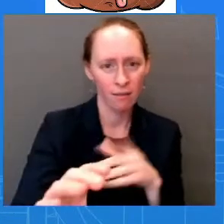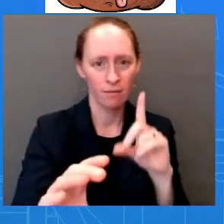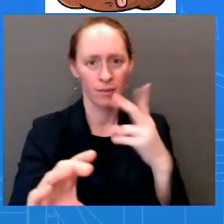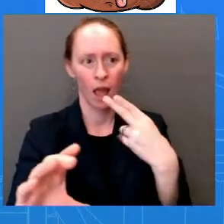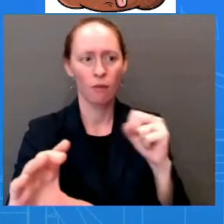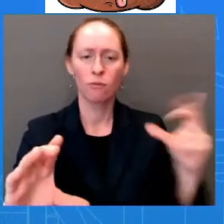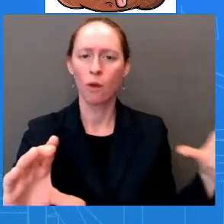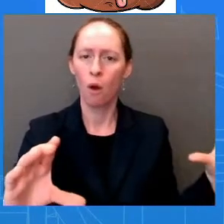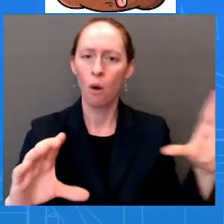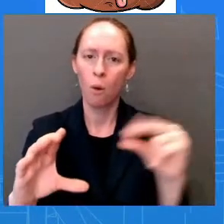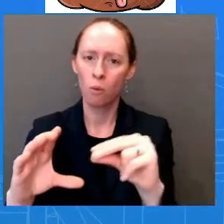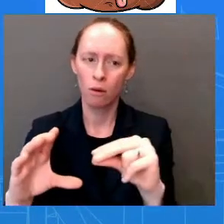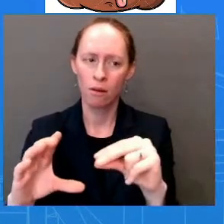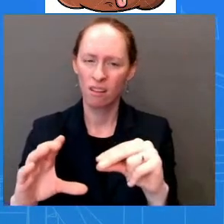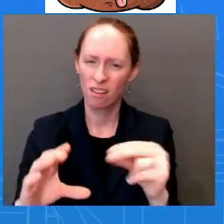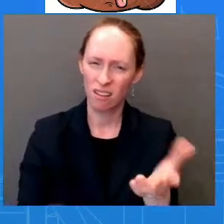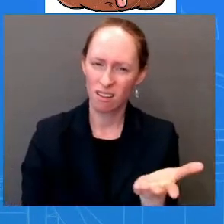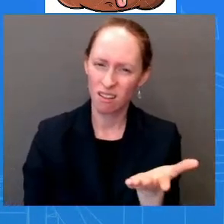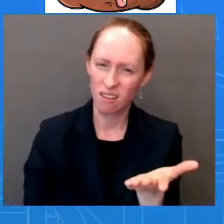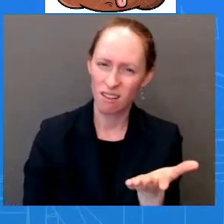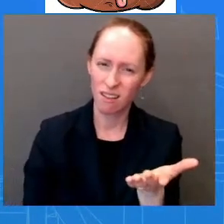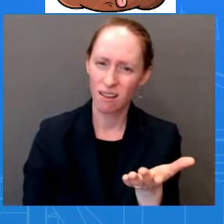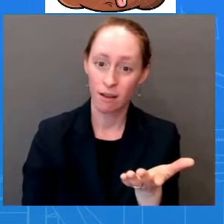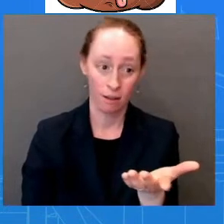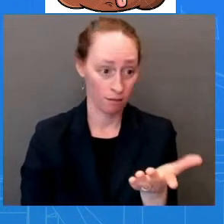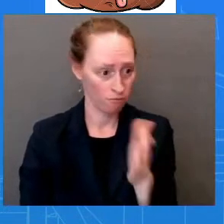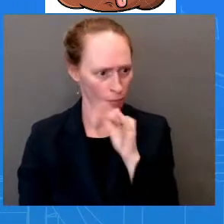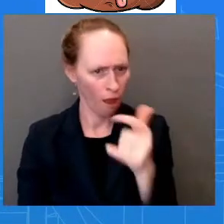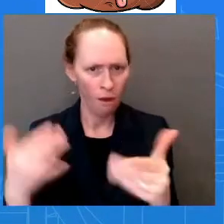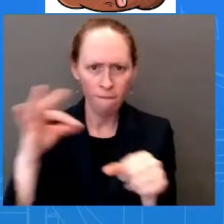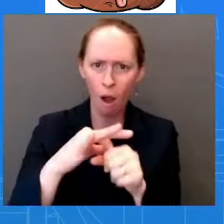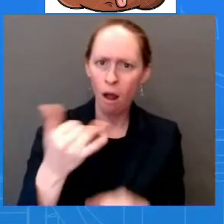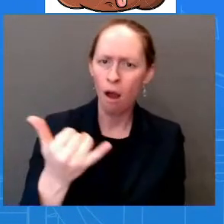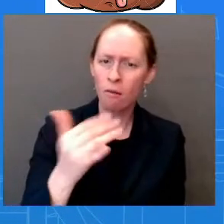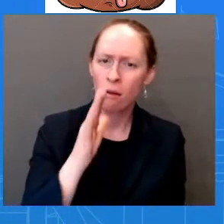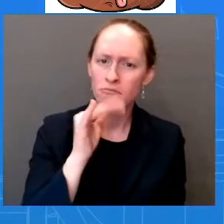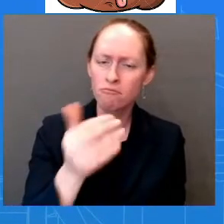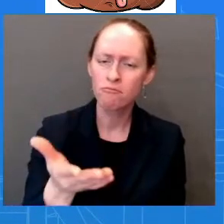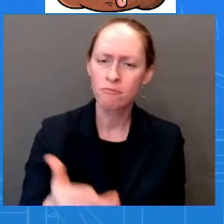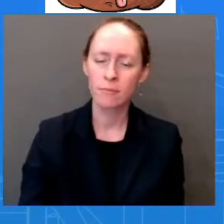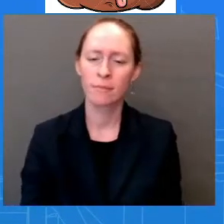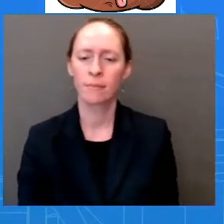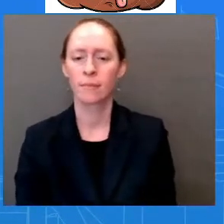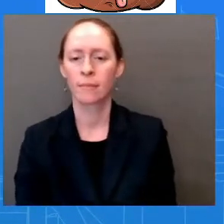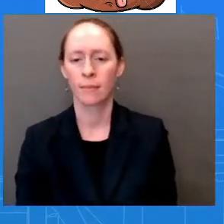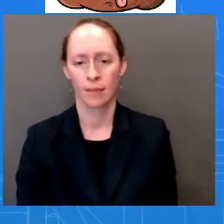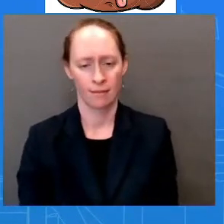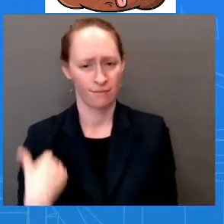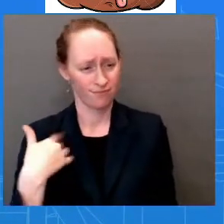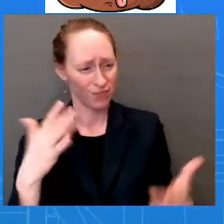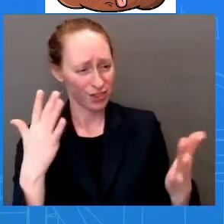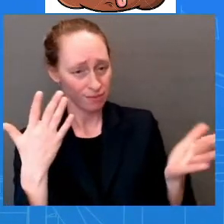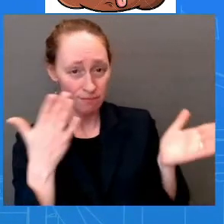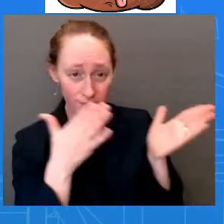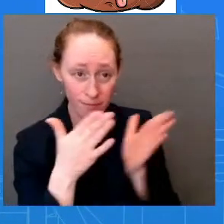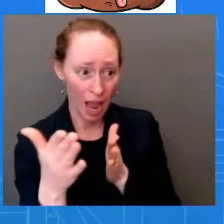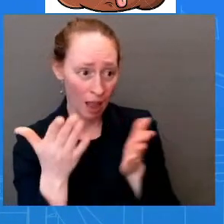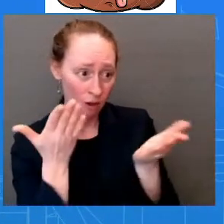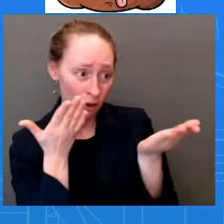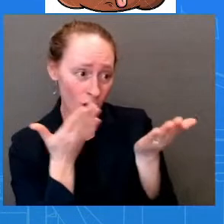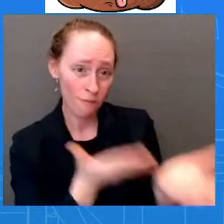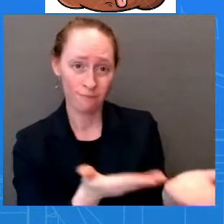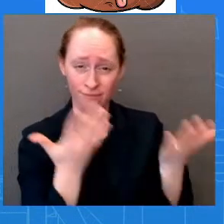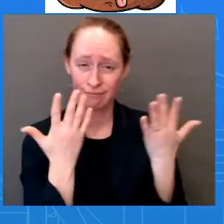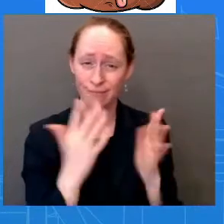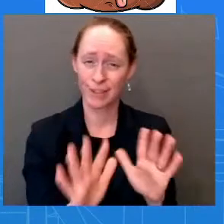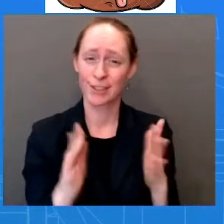it comes up again. We have put a solution to this. We have said, here are the ways that we can deal with this. The first